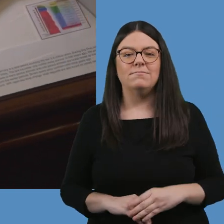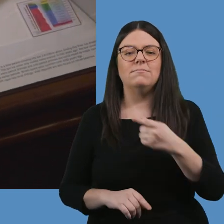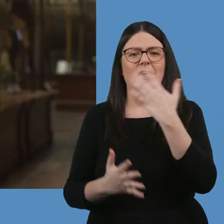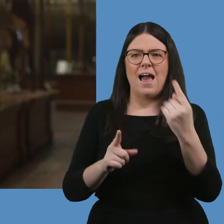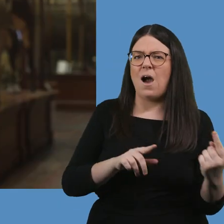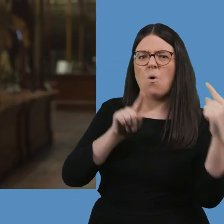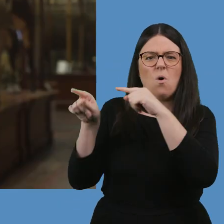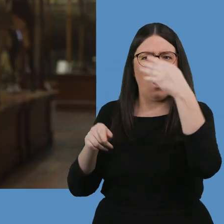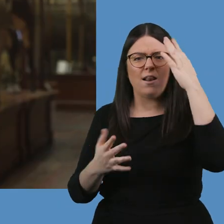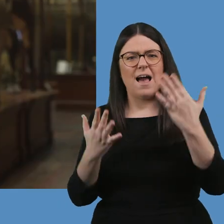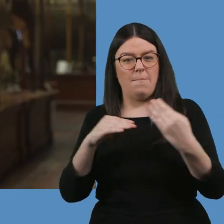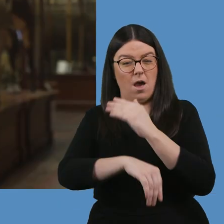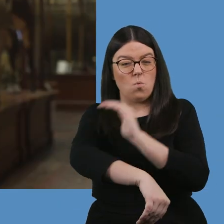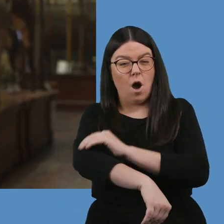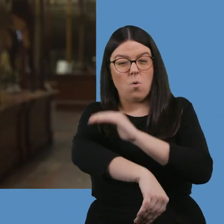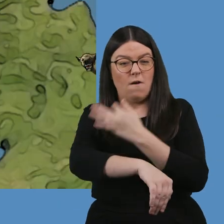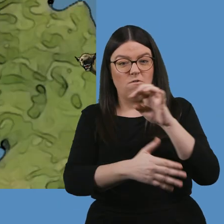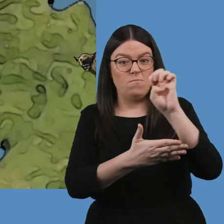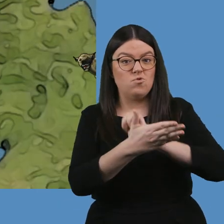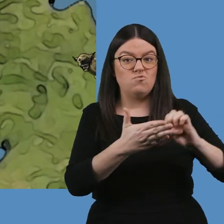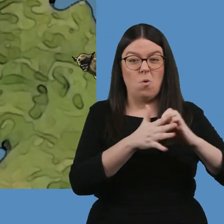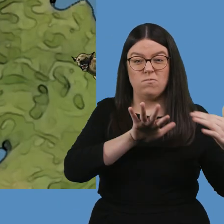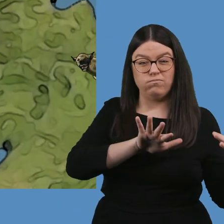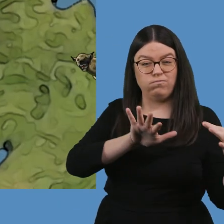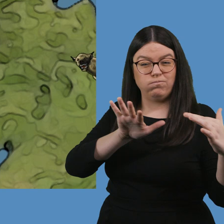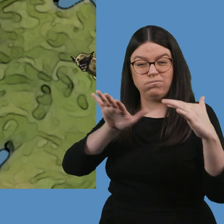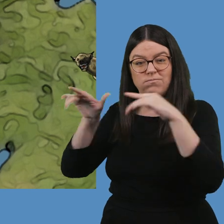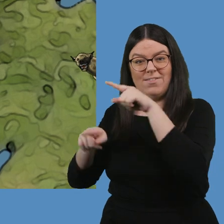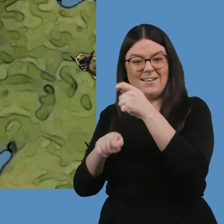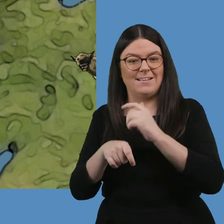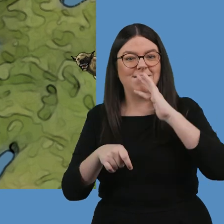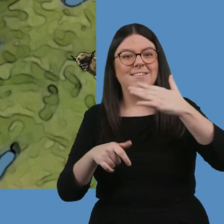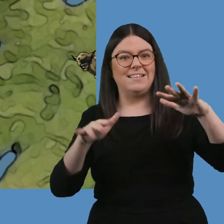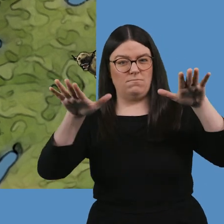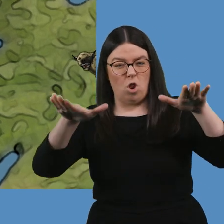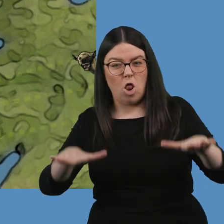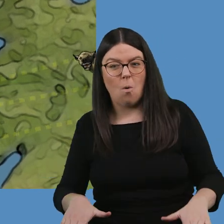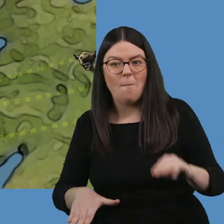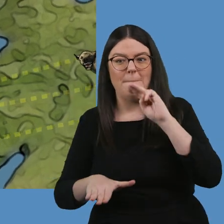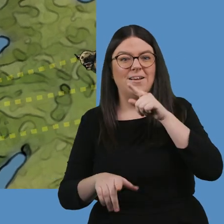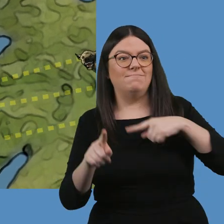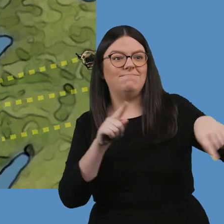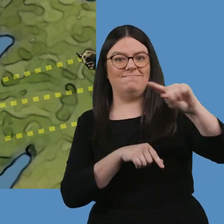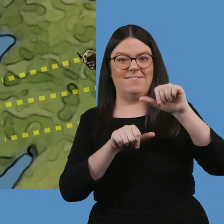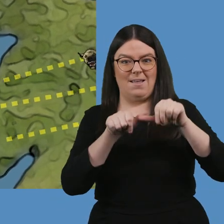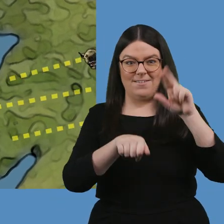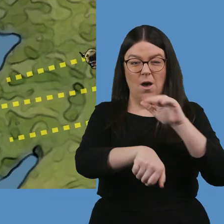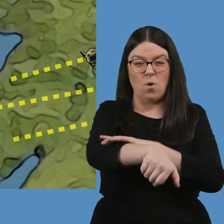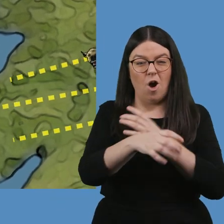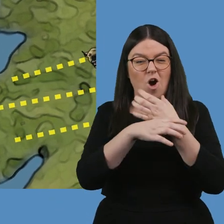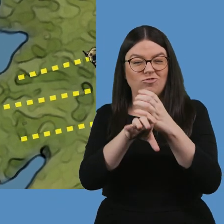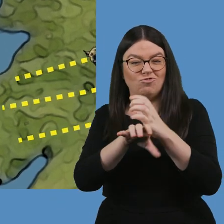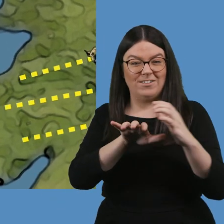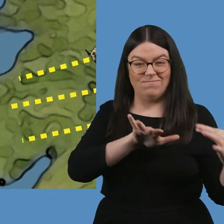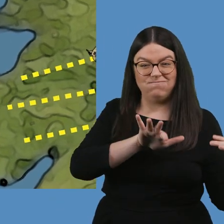came to Ireland by walking from Europe back then the sea levels were much lower and that meant there were land bridges